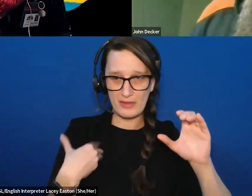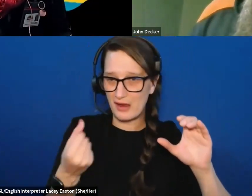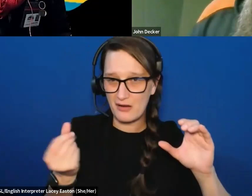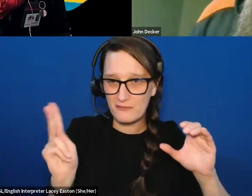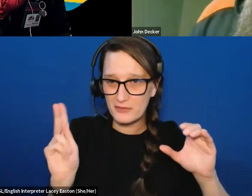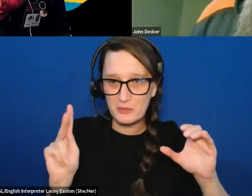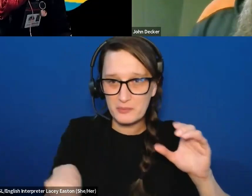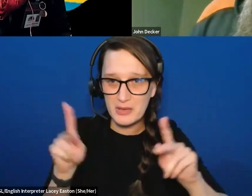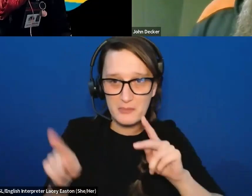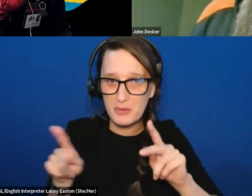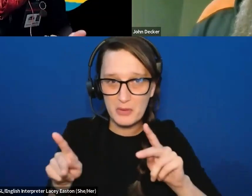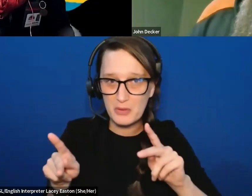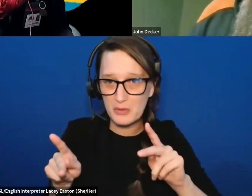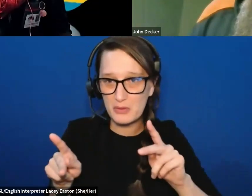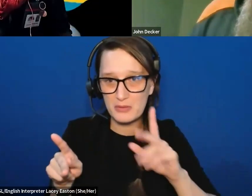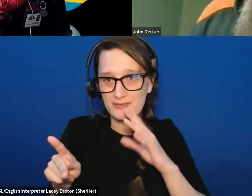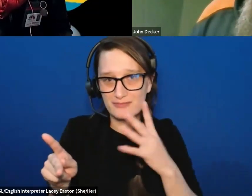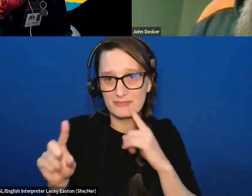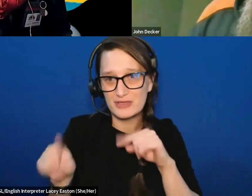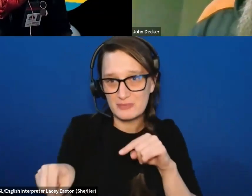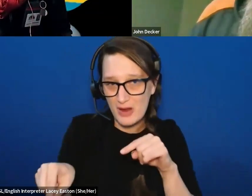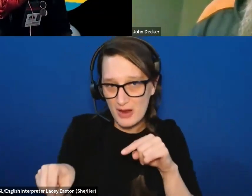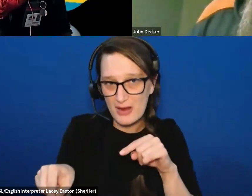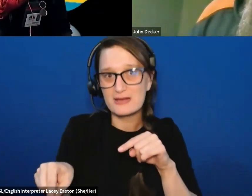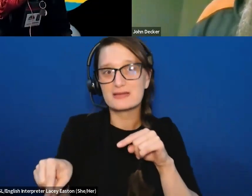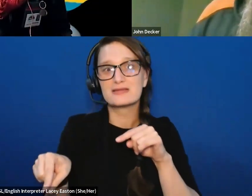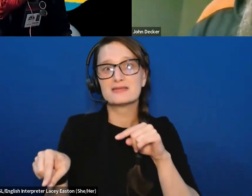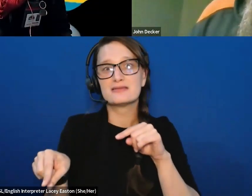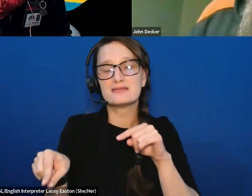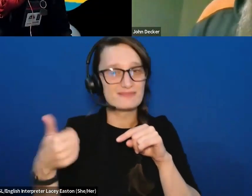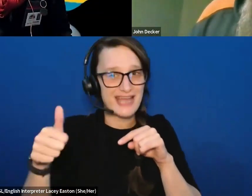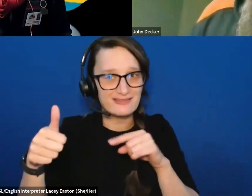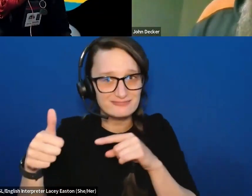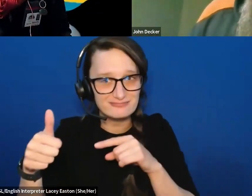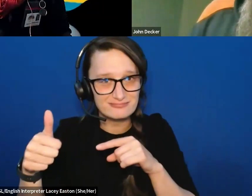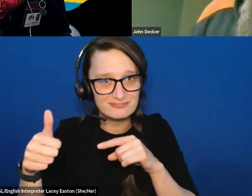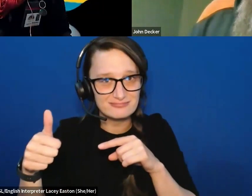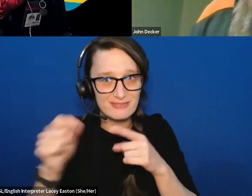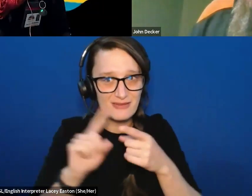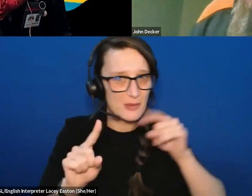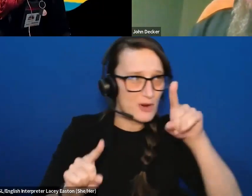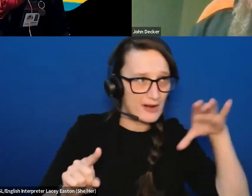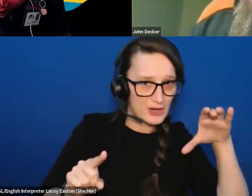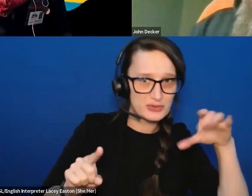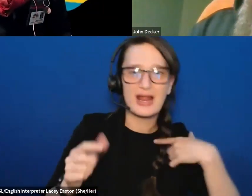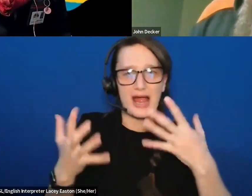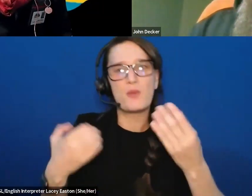people, basically, or individuals. And I only have 10. So I would please like to have more feedback from